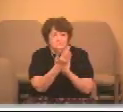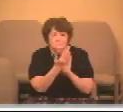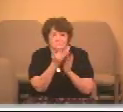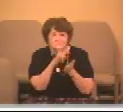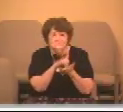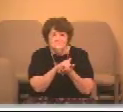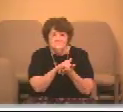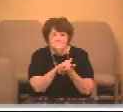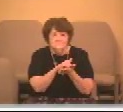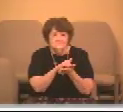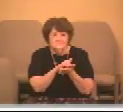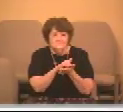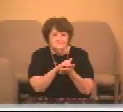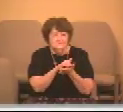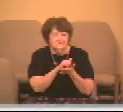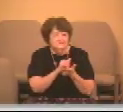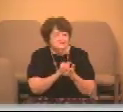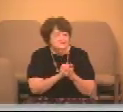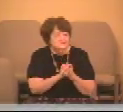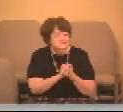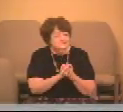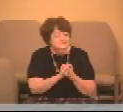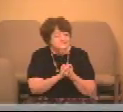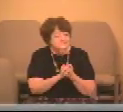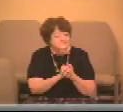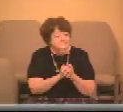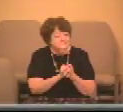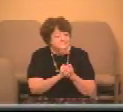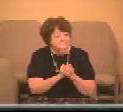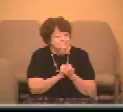weary, what do you do?